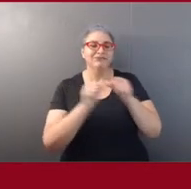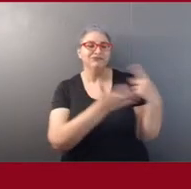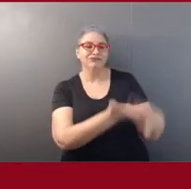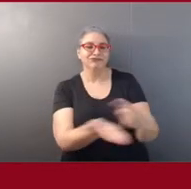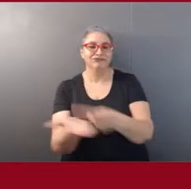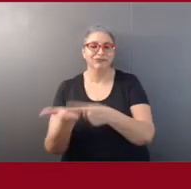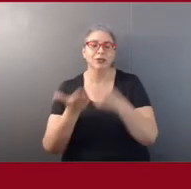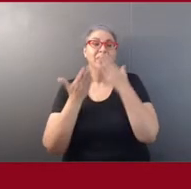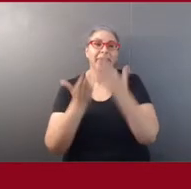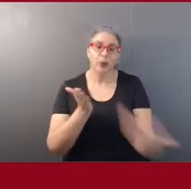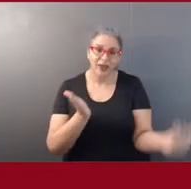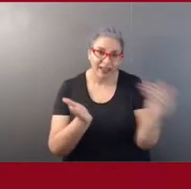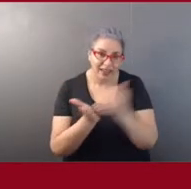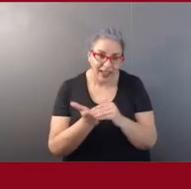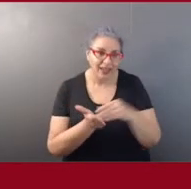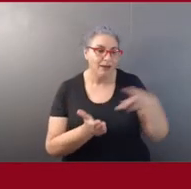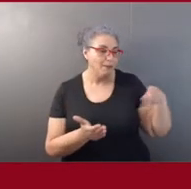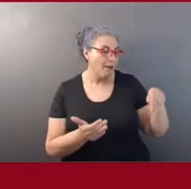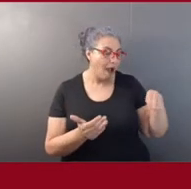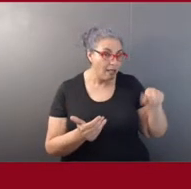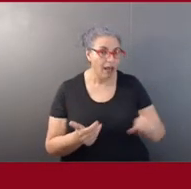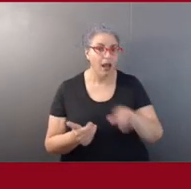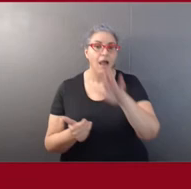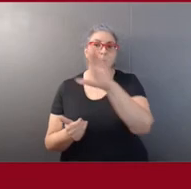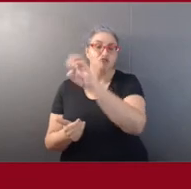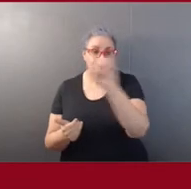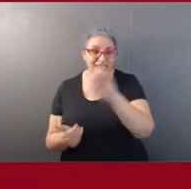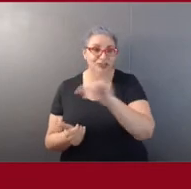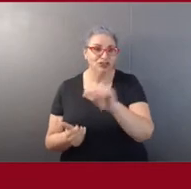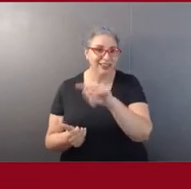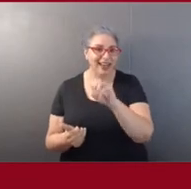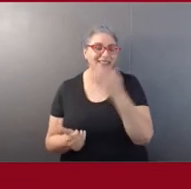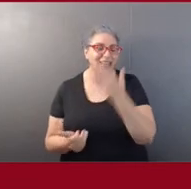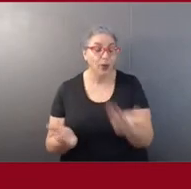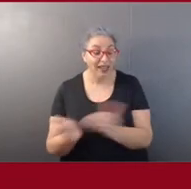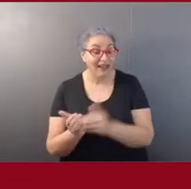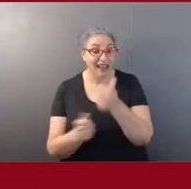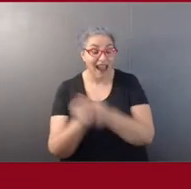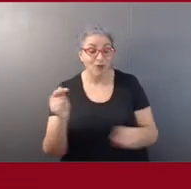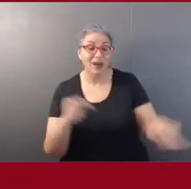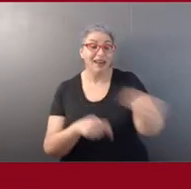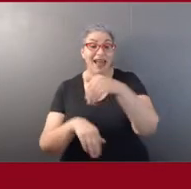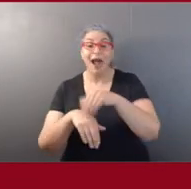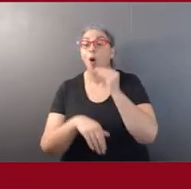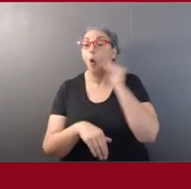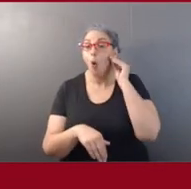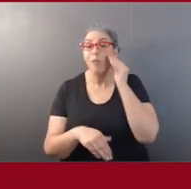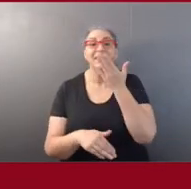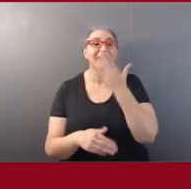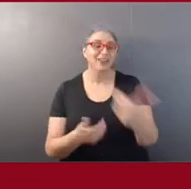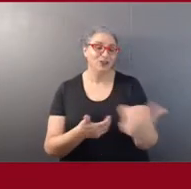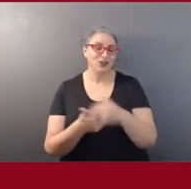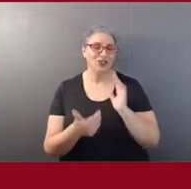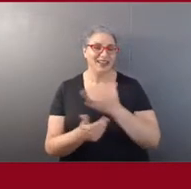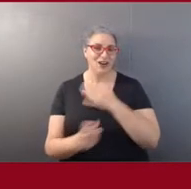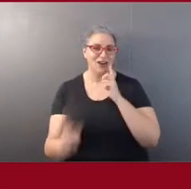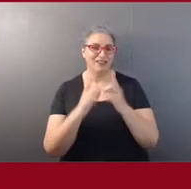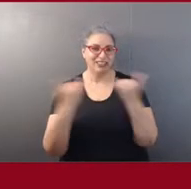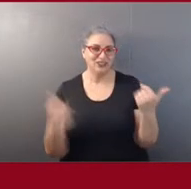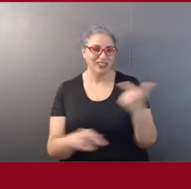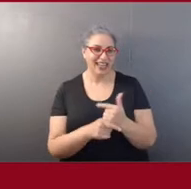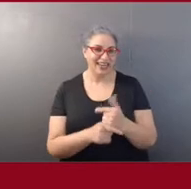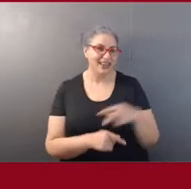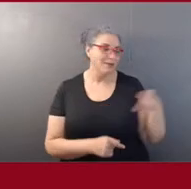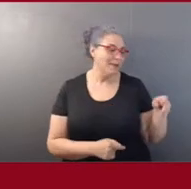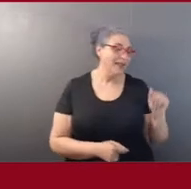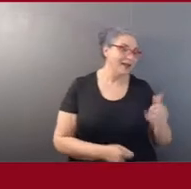again, Pavala, Bree, and Jeanette. And thank you everyone else at home for joining this conversation. Bye. Thanks,